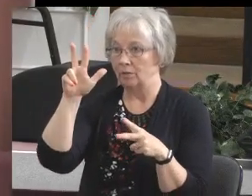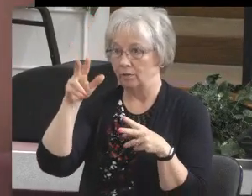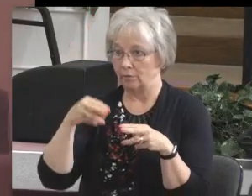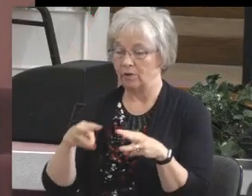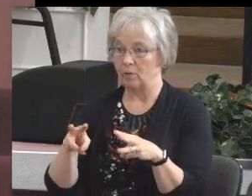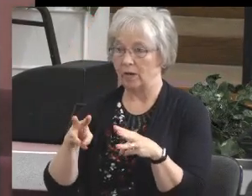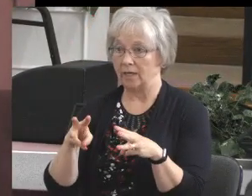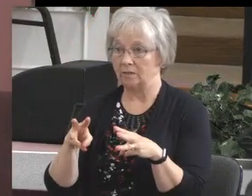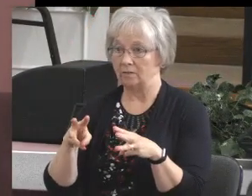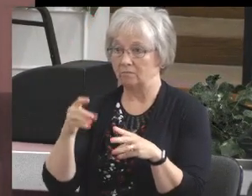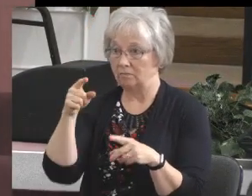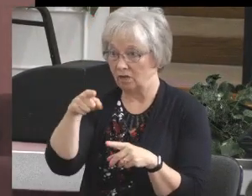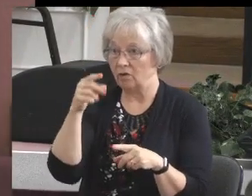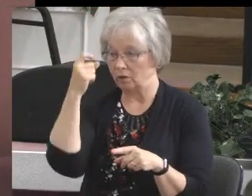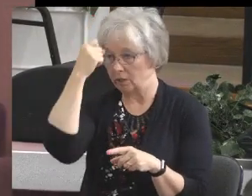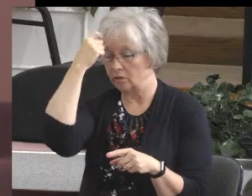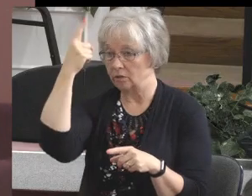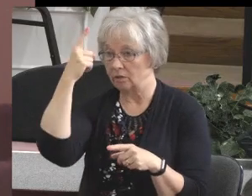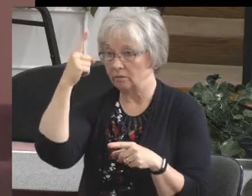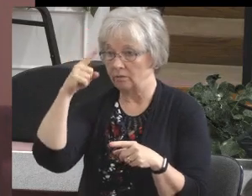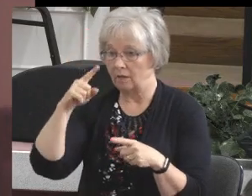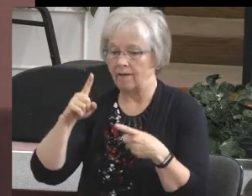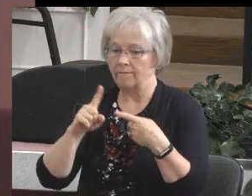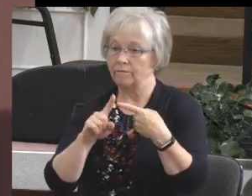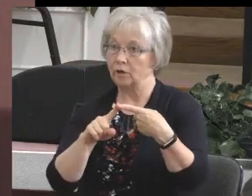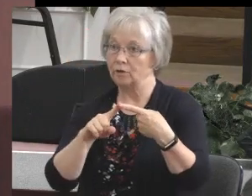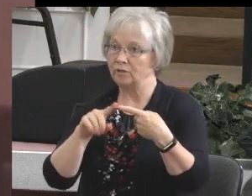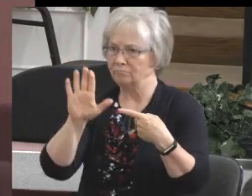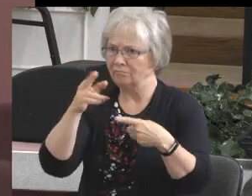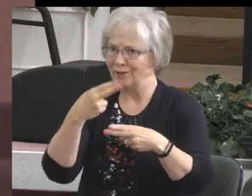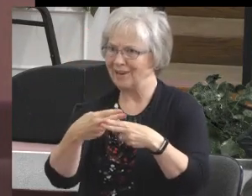people. The first is by your name.